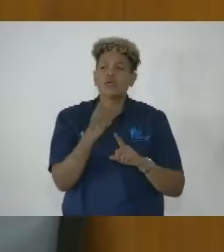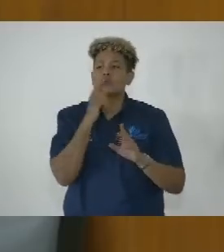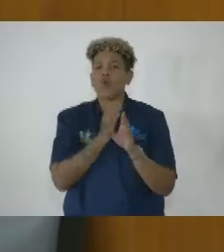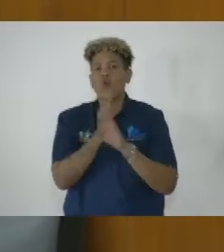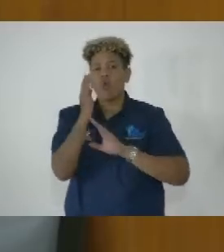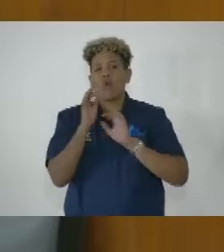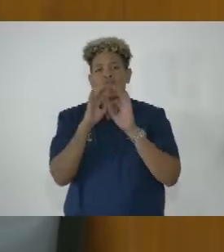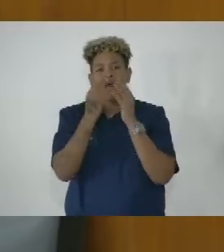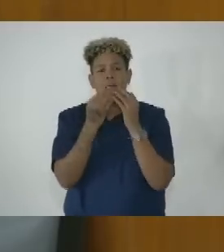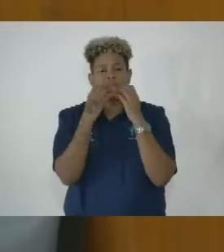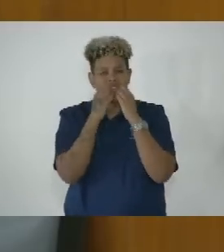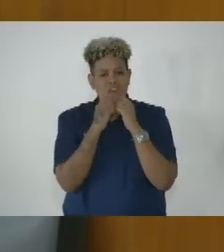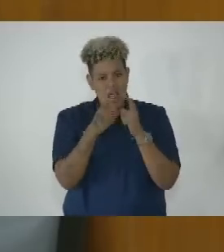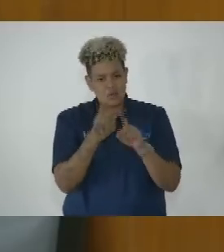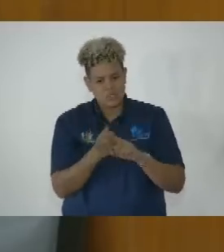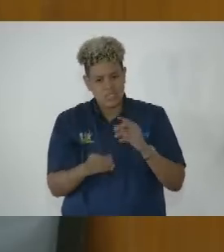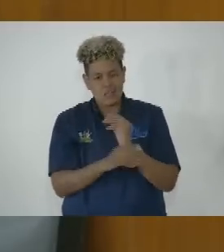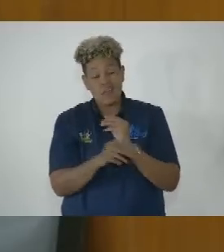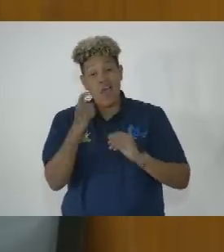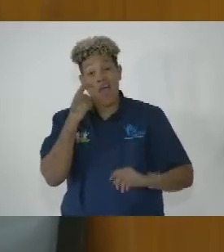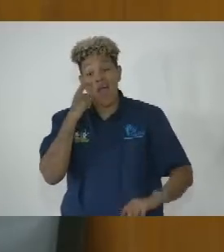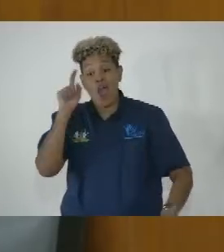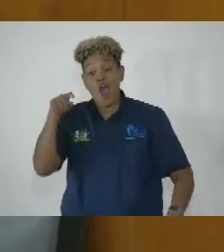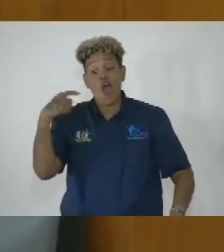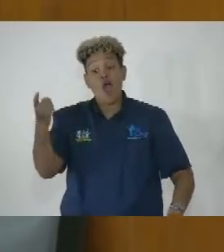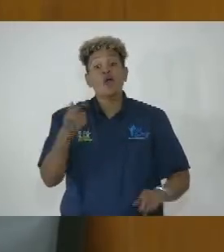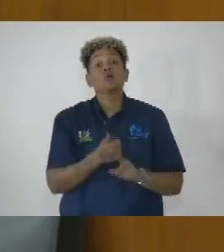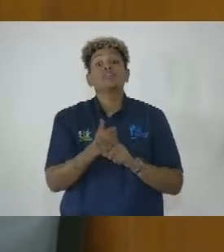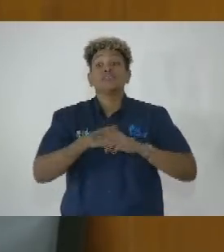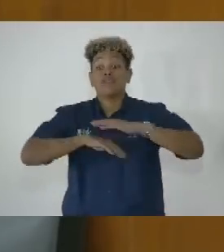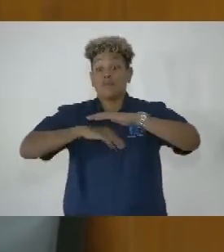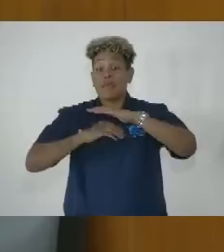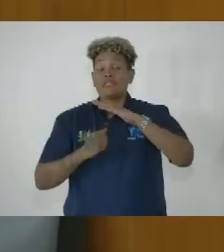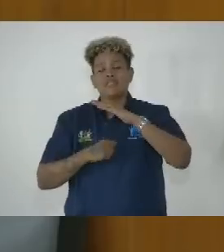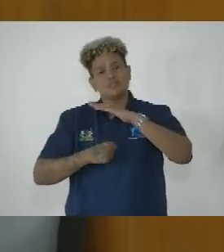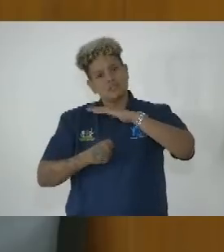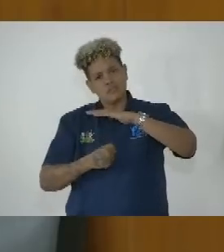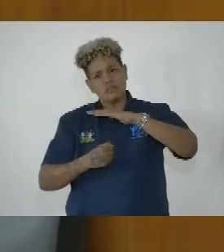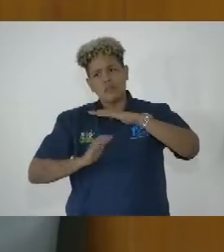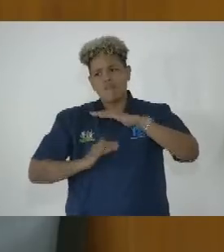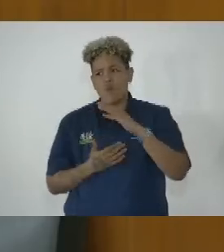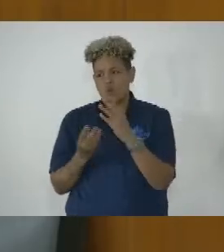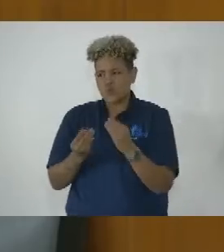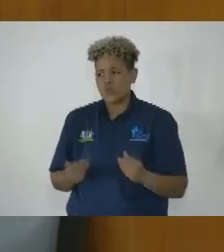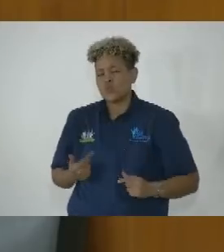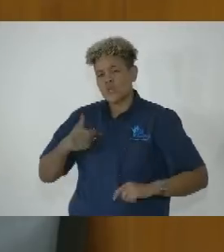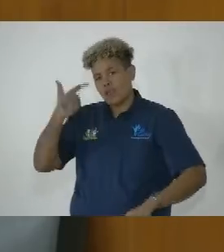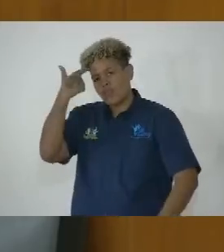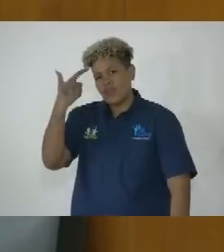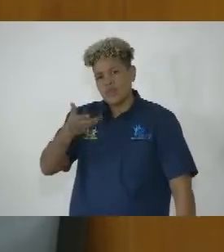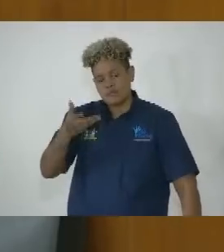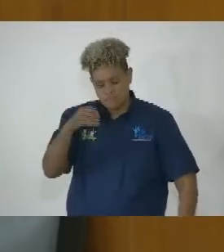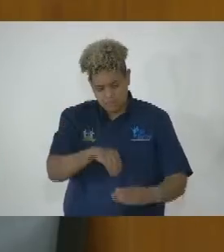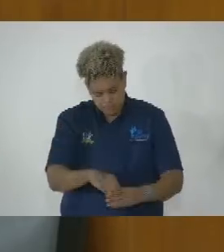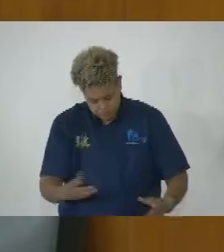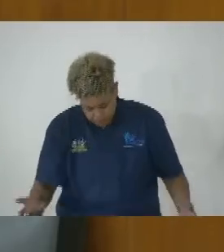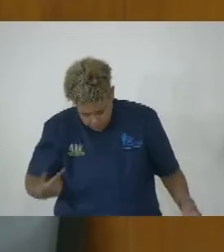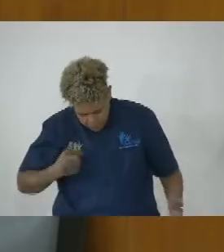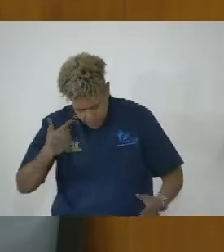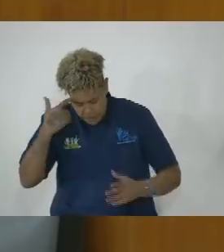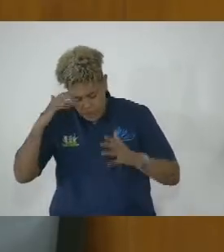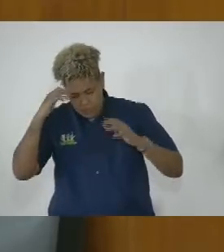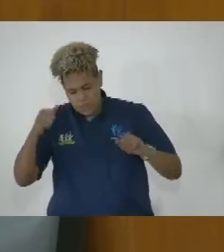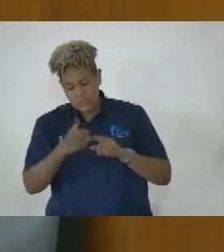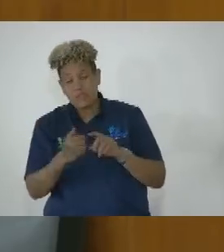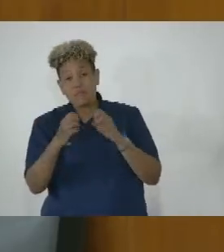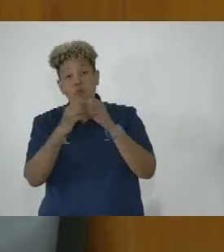family values is always at the basis of our solutions, I think. And I think, Mr. President,